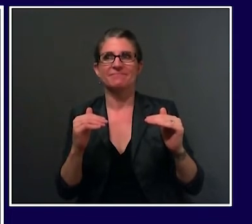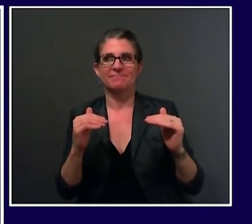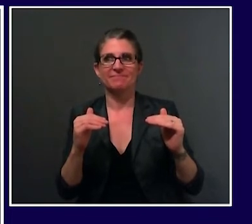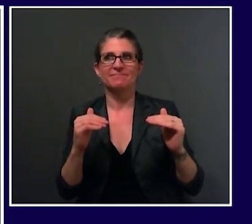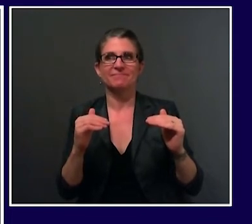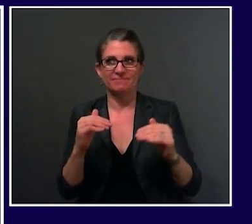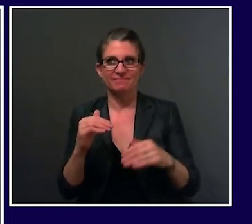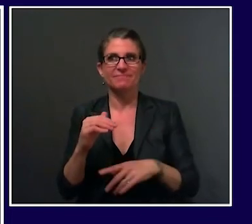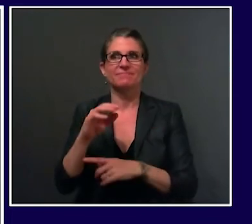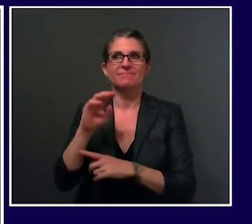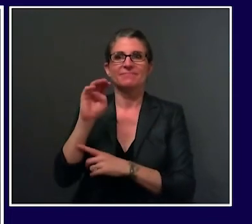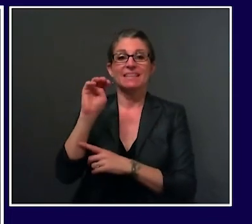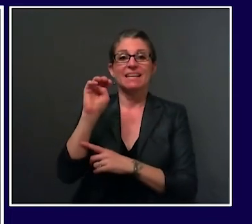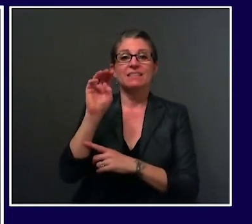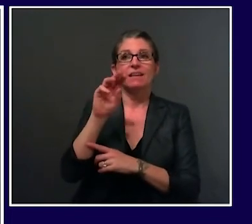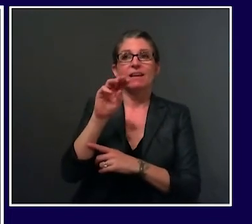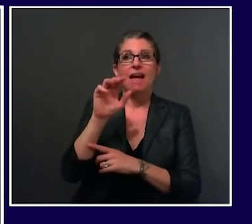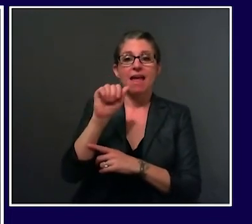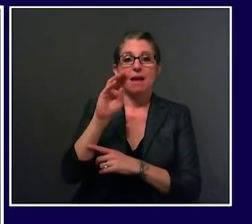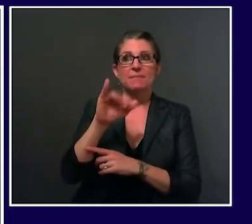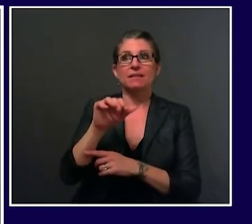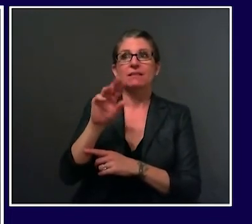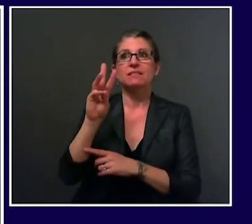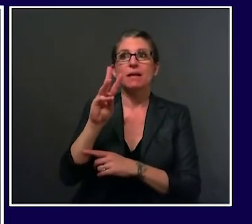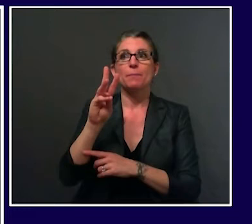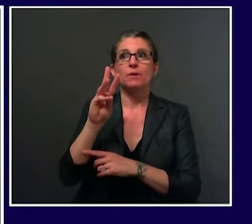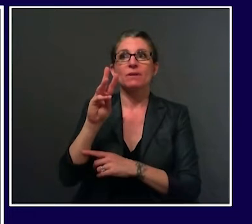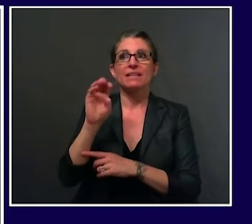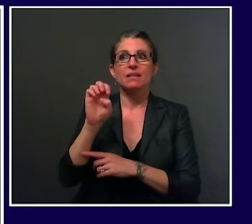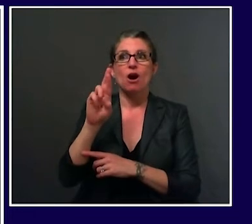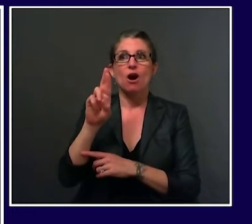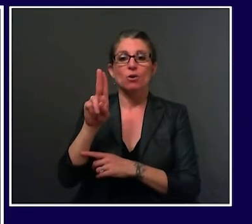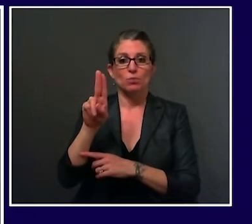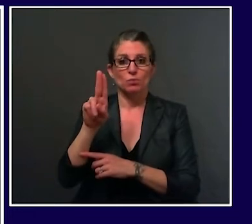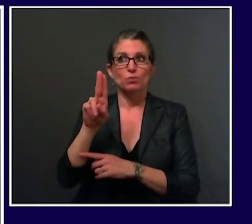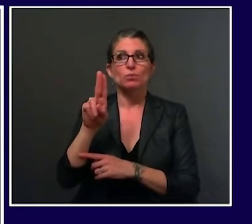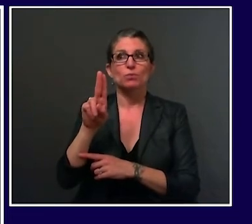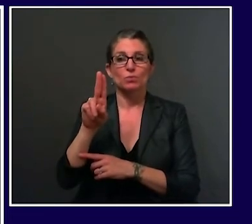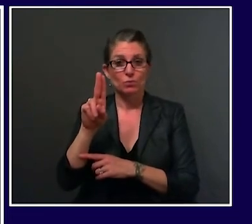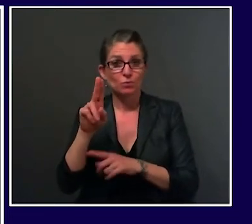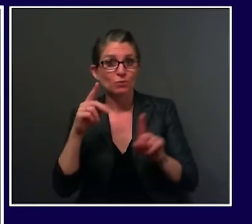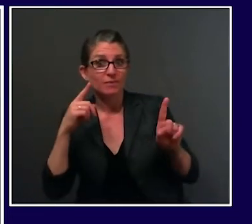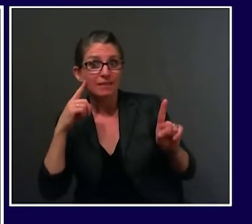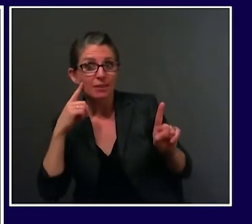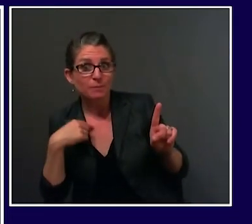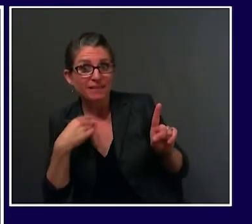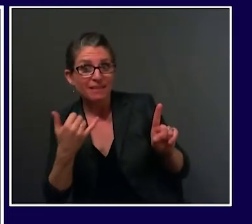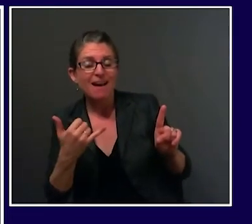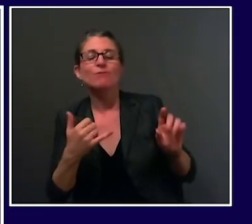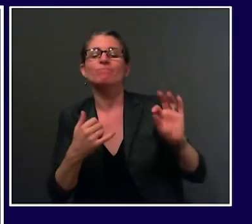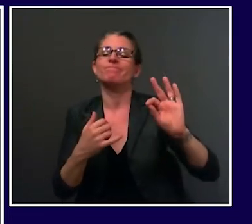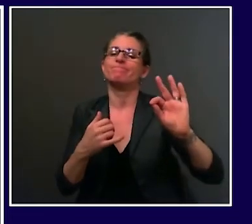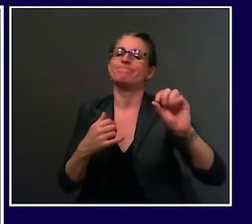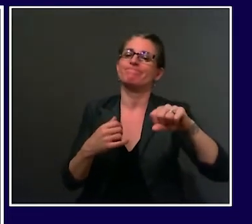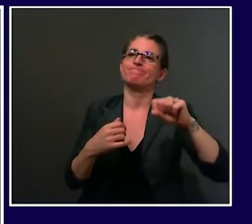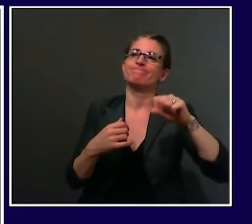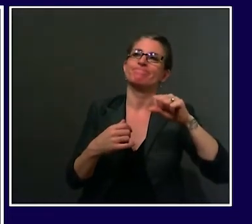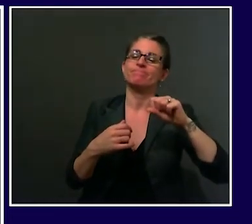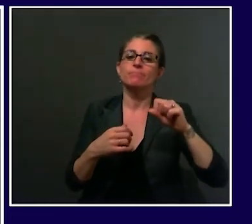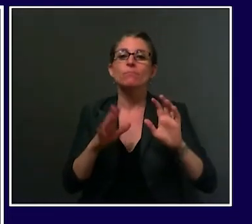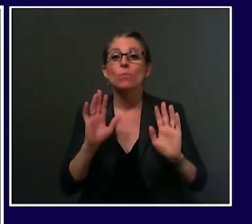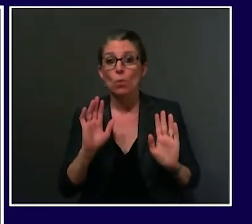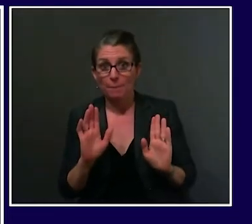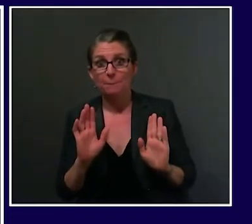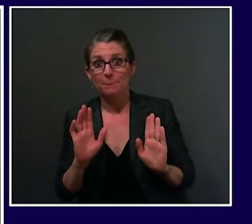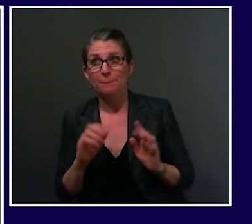back. Thank you, Dr. Shah. Can you hear me this time? Yep, go ahead, Amy. Okay, great, thanks. What kind of